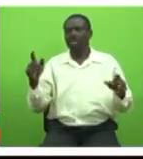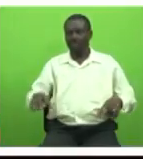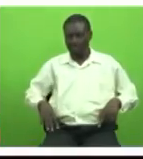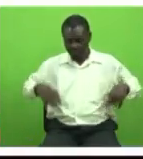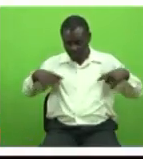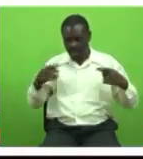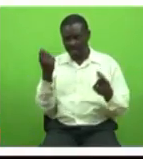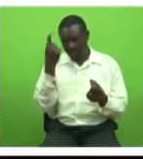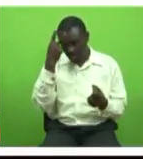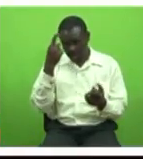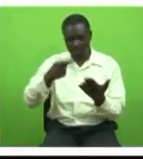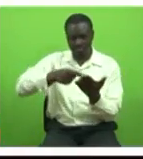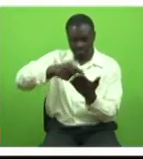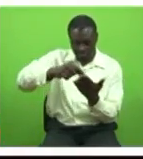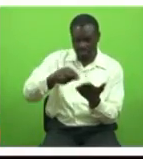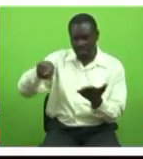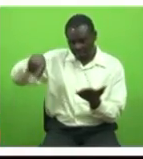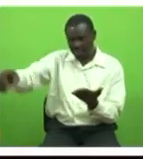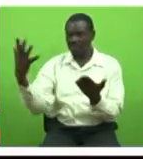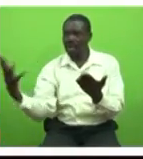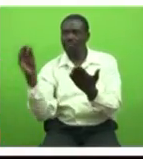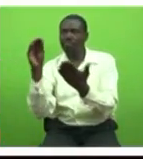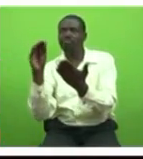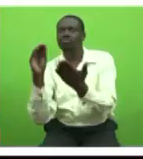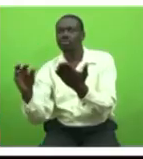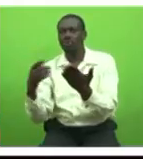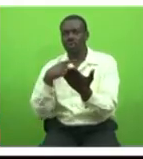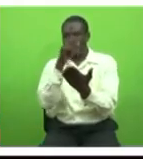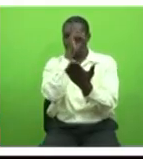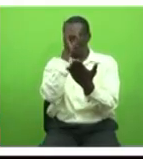or she cannot write or is impaired.